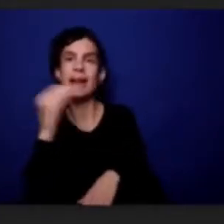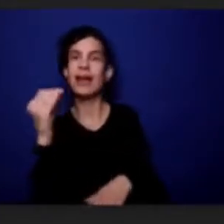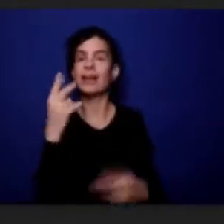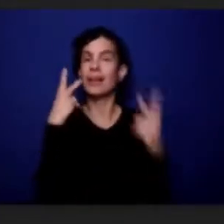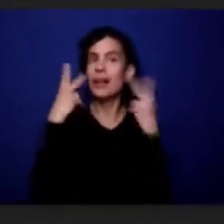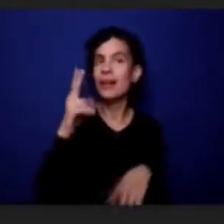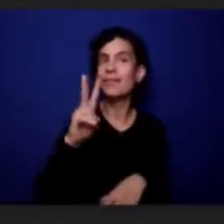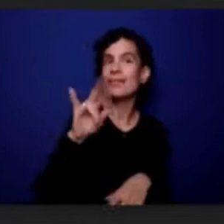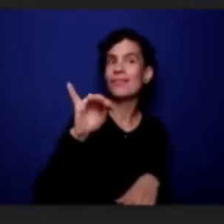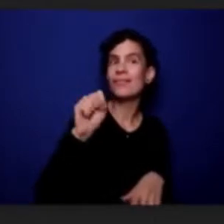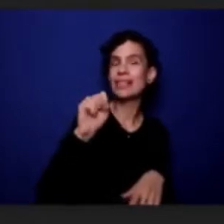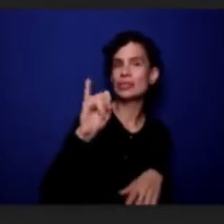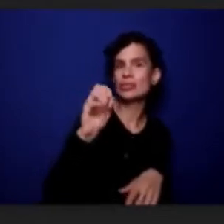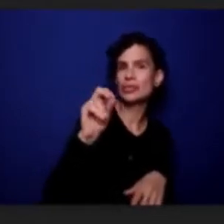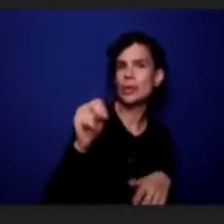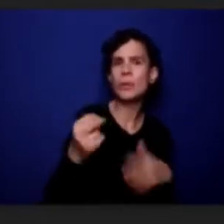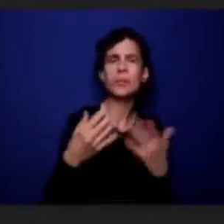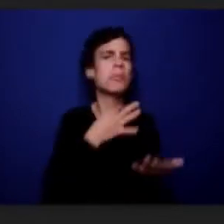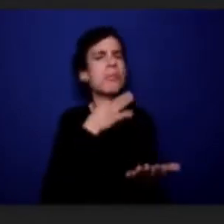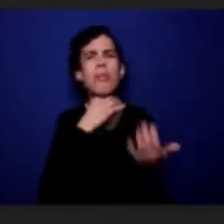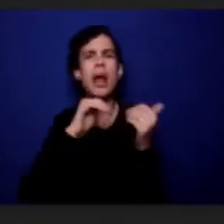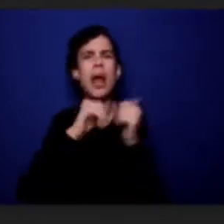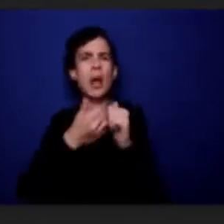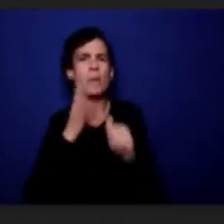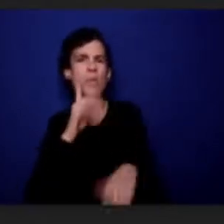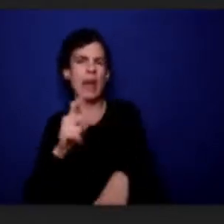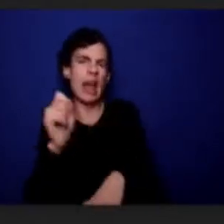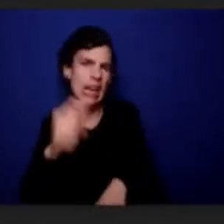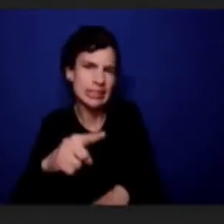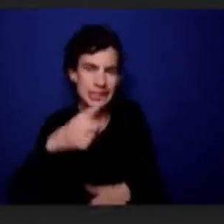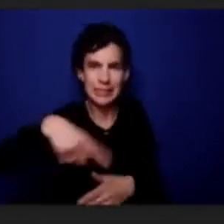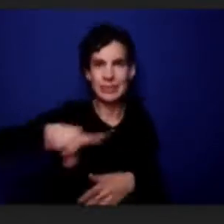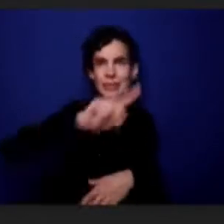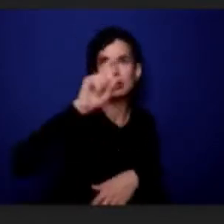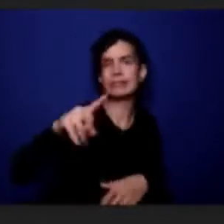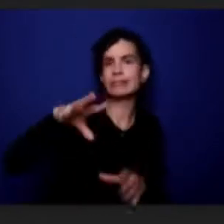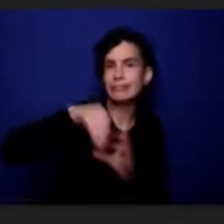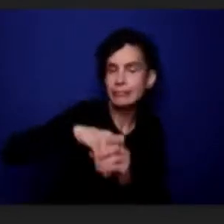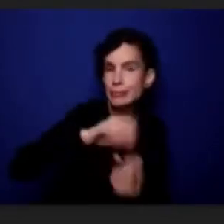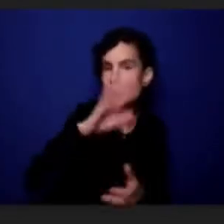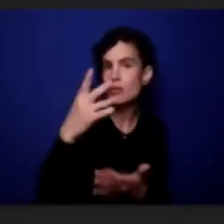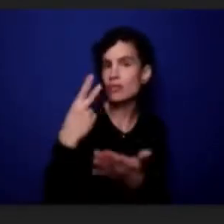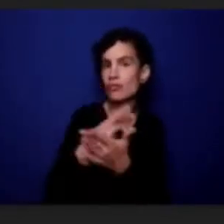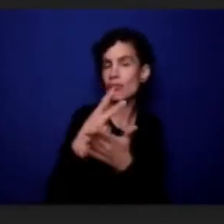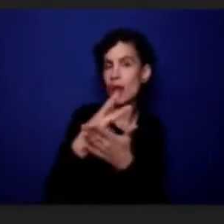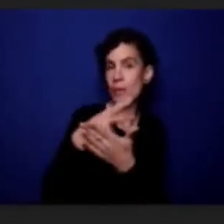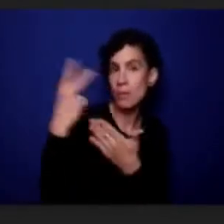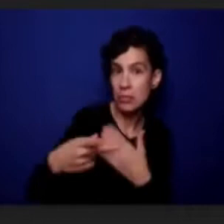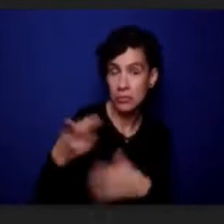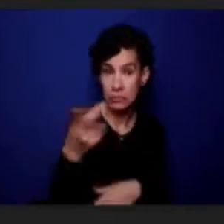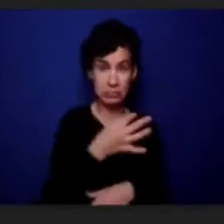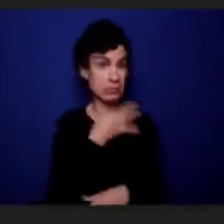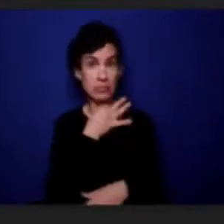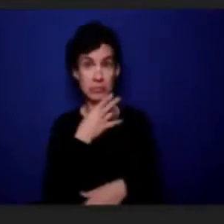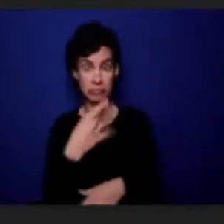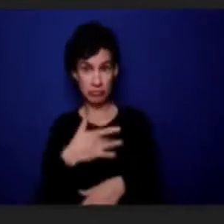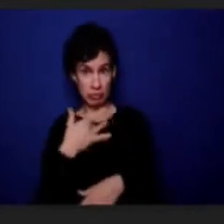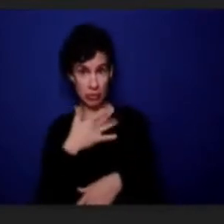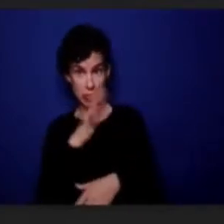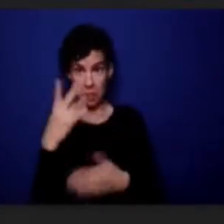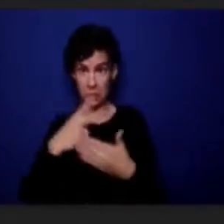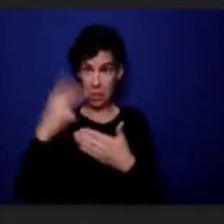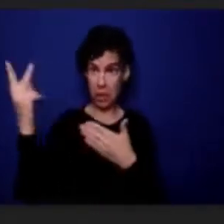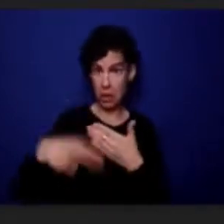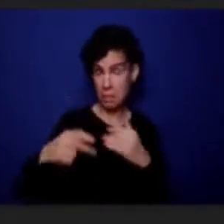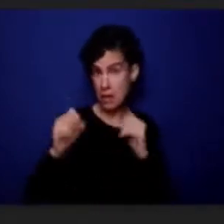contextual questions about visuality and vision. And I'm just curious how you've kind of come to be asking these